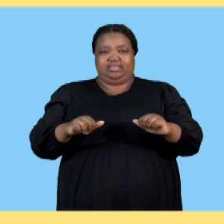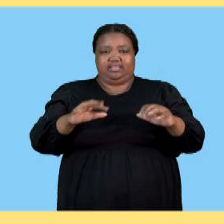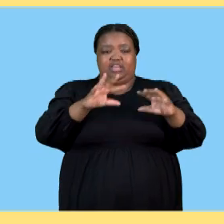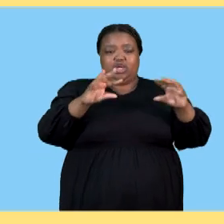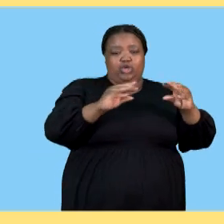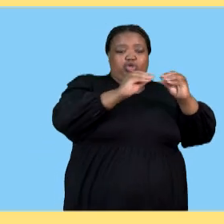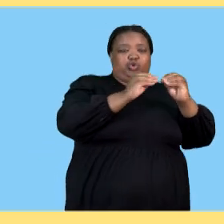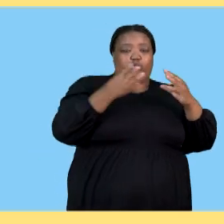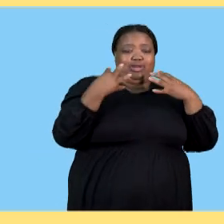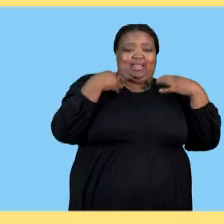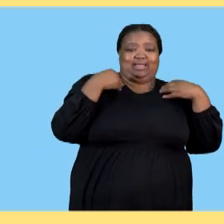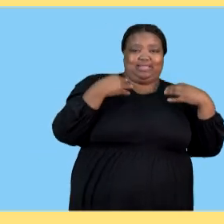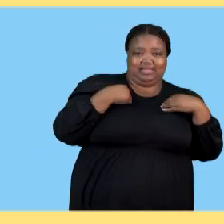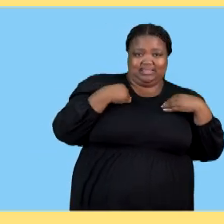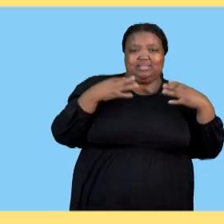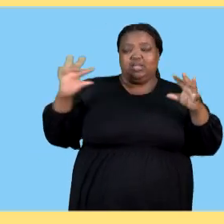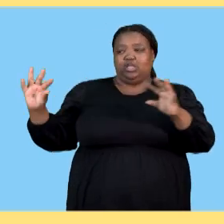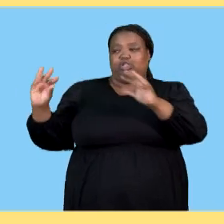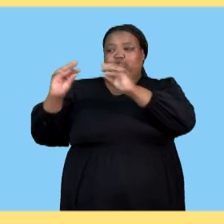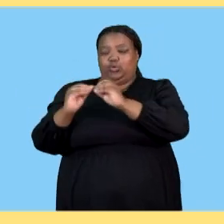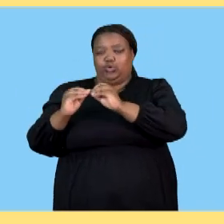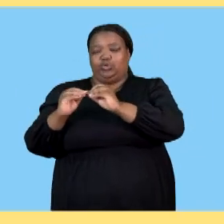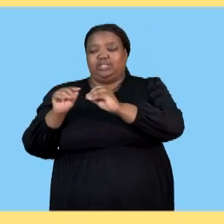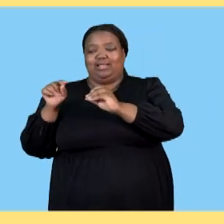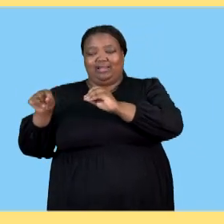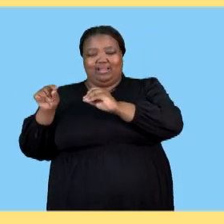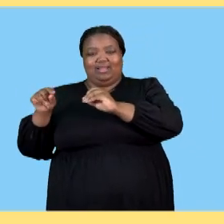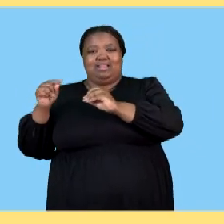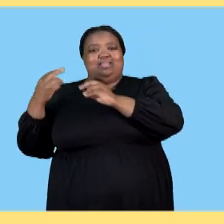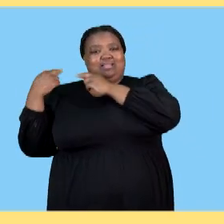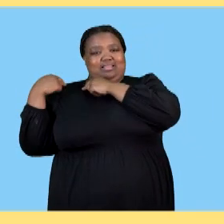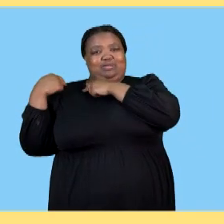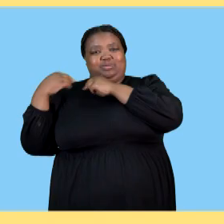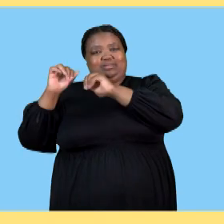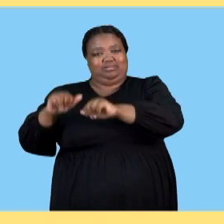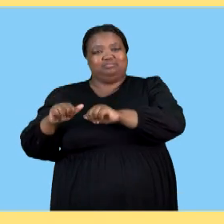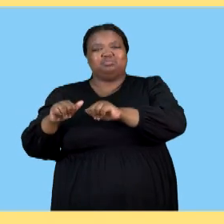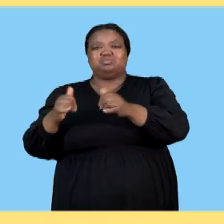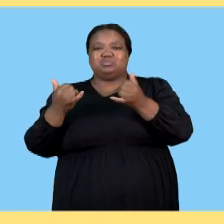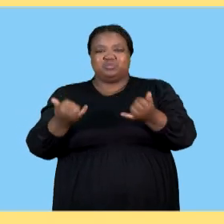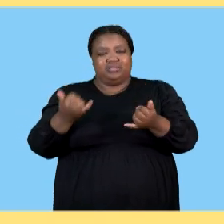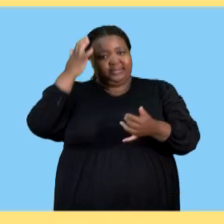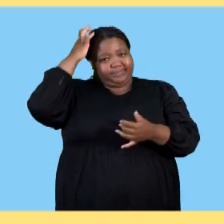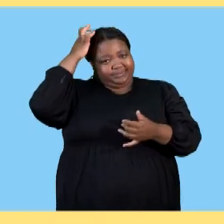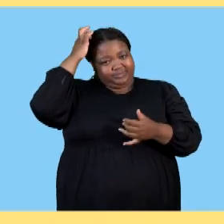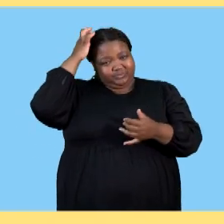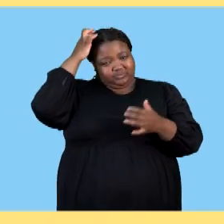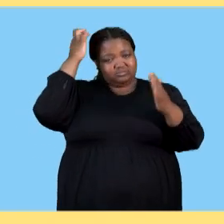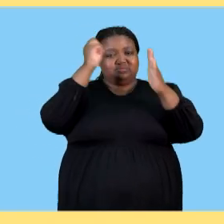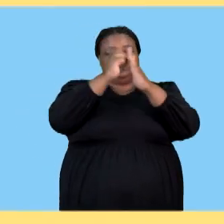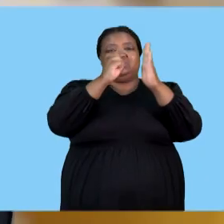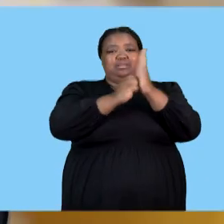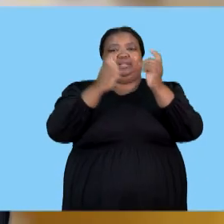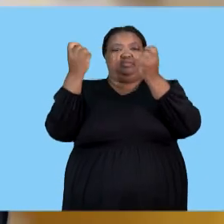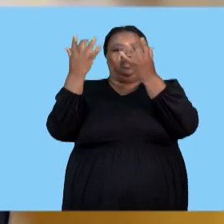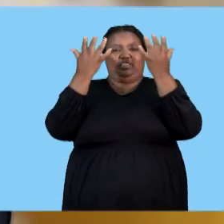That is total assets as to total liabilities. So you should have done already, as I said earlier on,